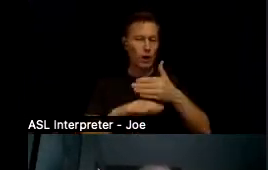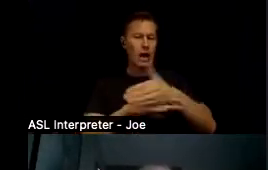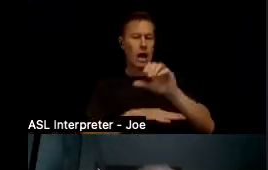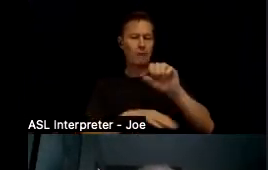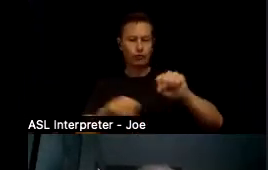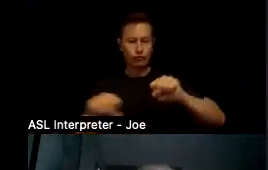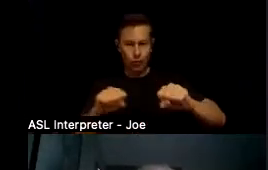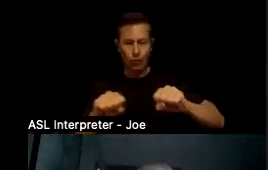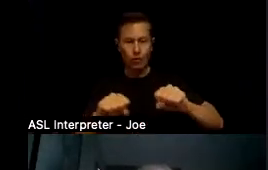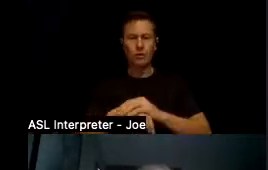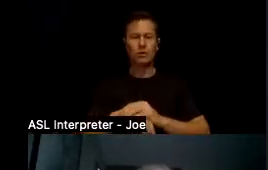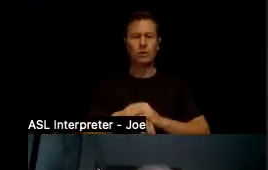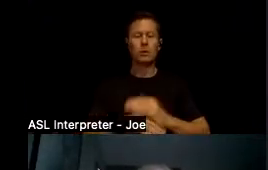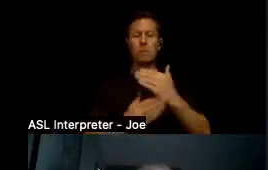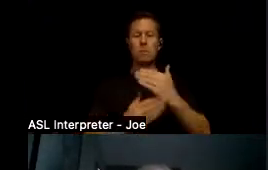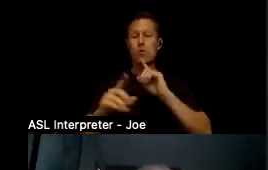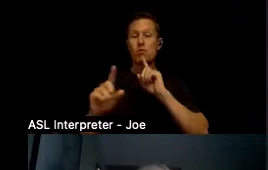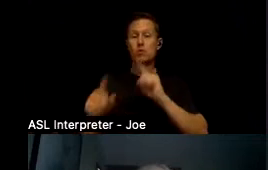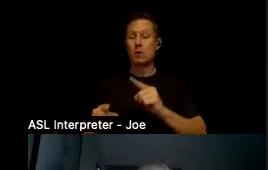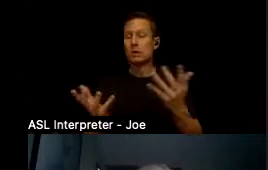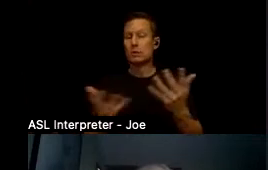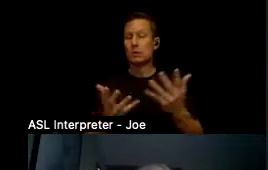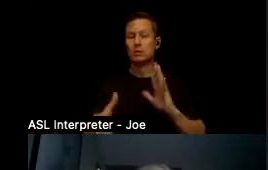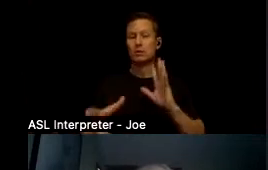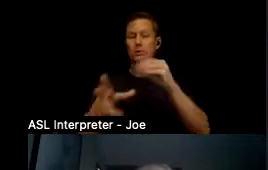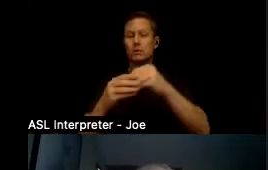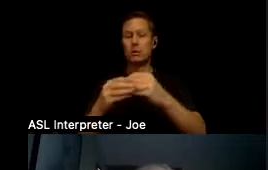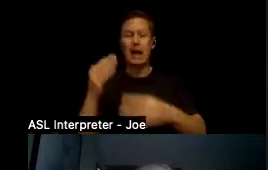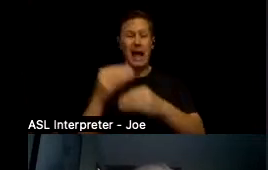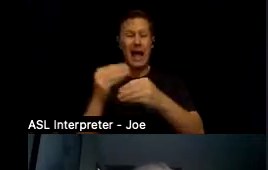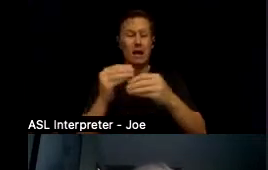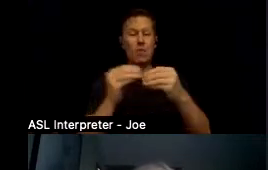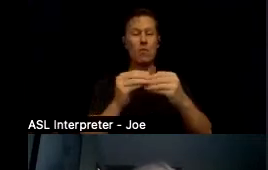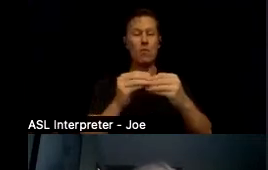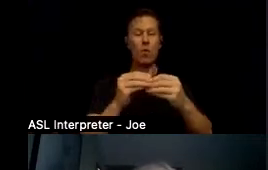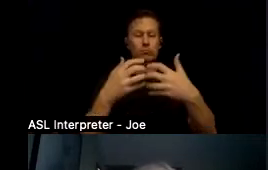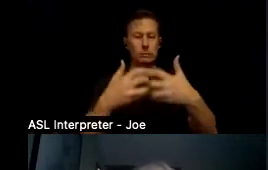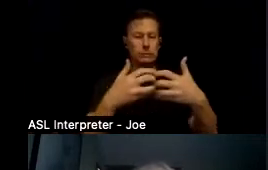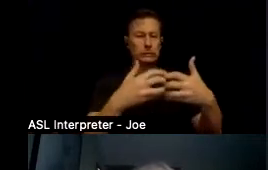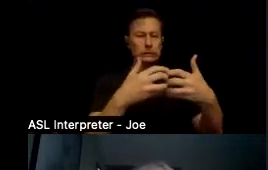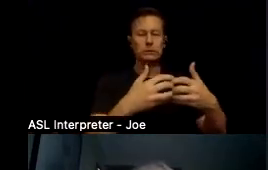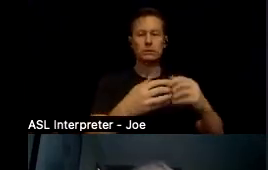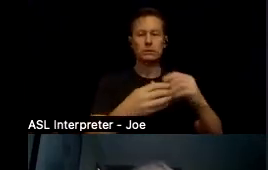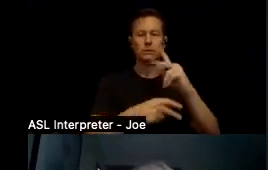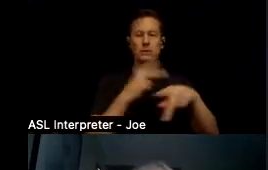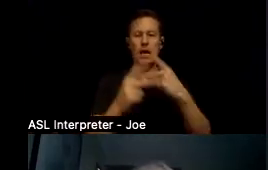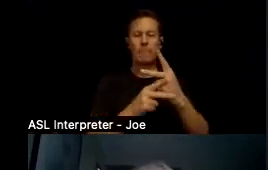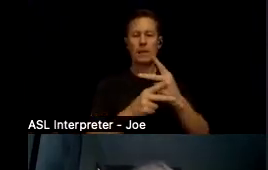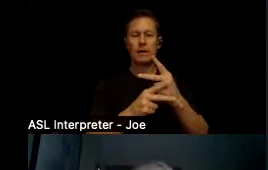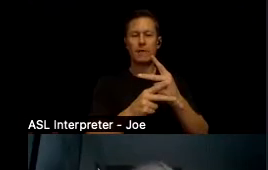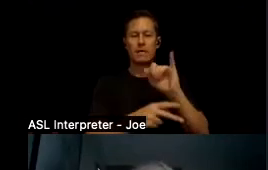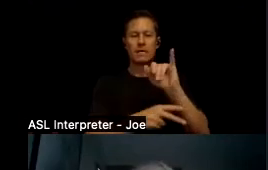Part of the response was to go install additional instrumentation, and this is the type of instruments that my team